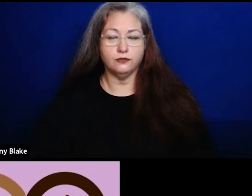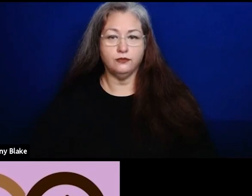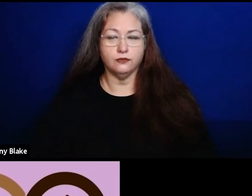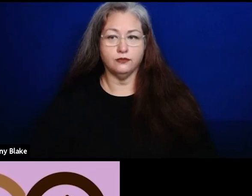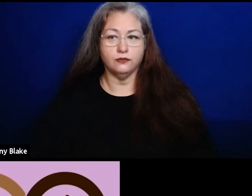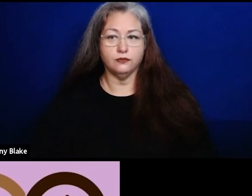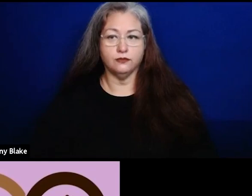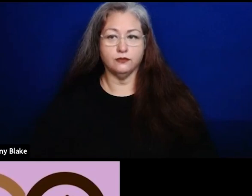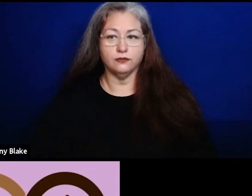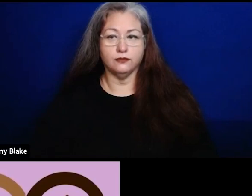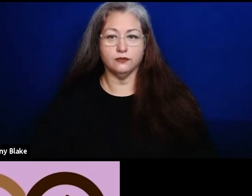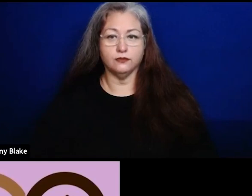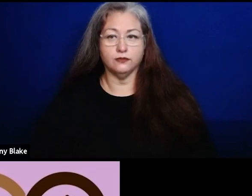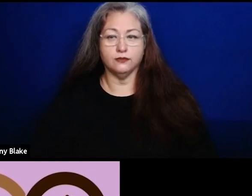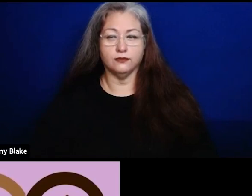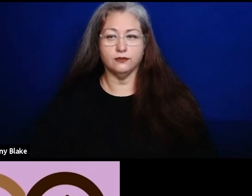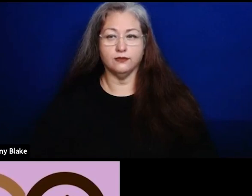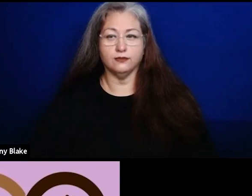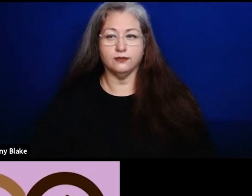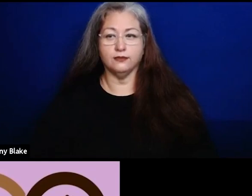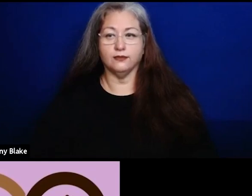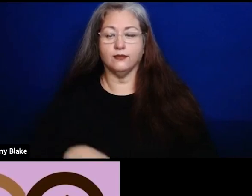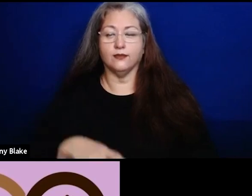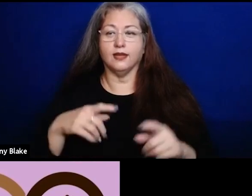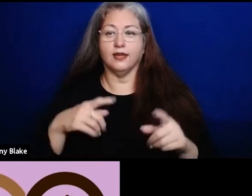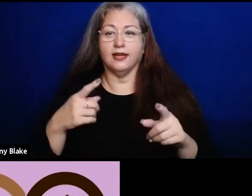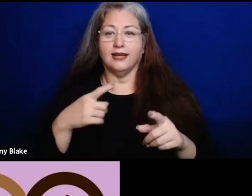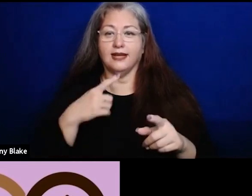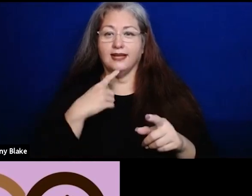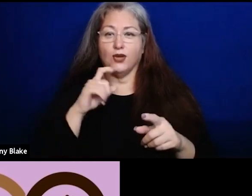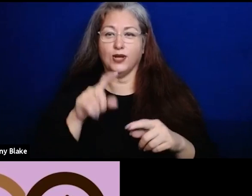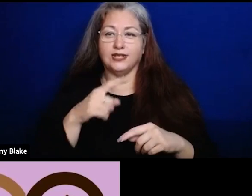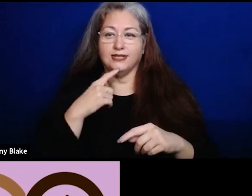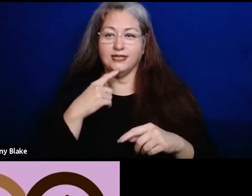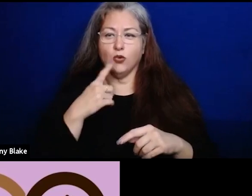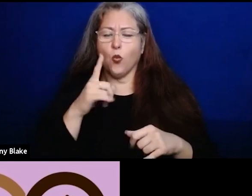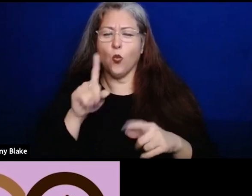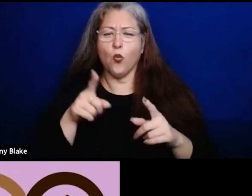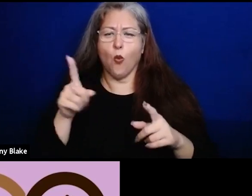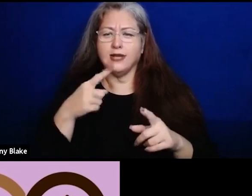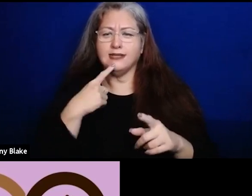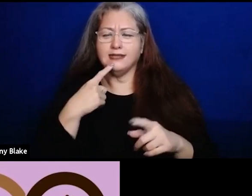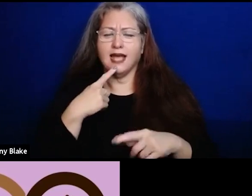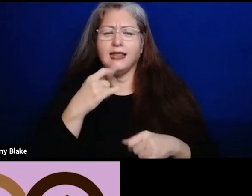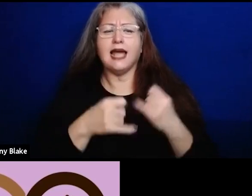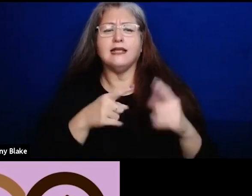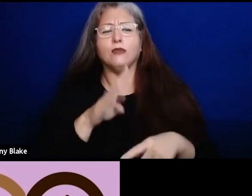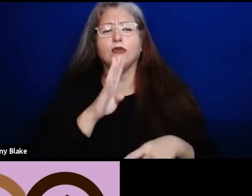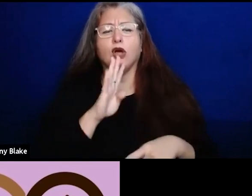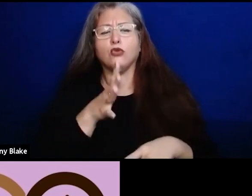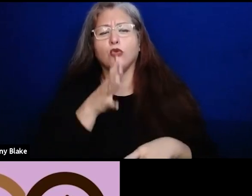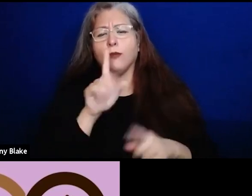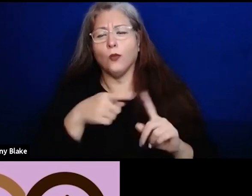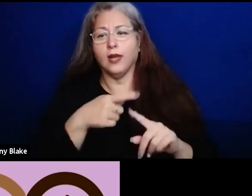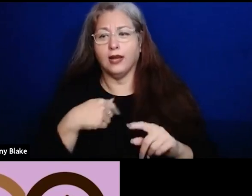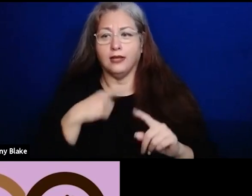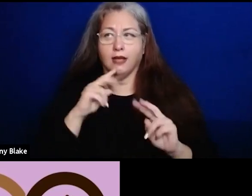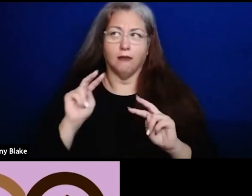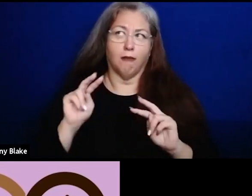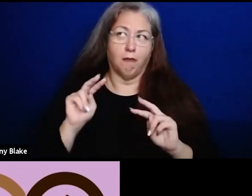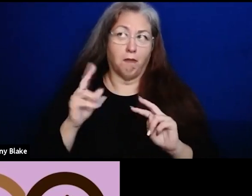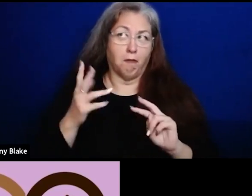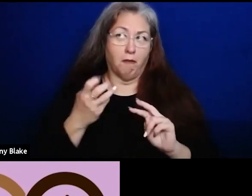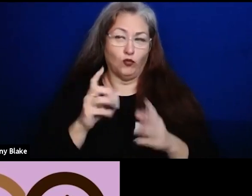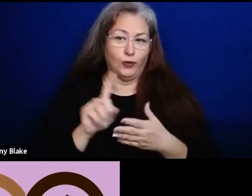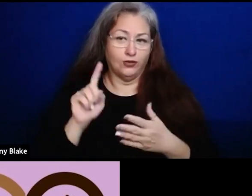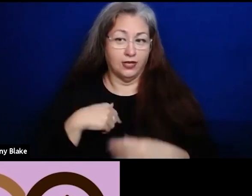she would call and said, "When was the last time you talked to your mother?" I'm like, "Oh, maybe 2 weeks ago." She said,